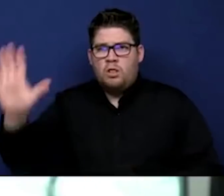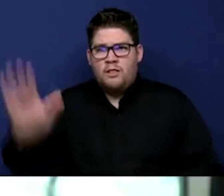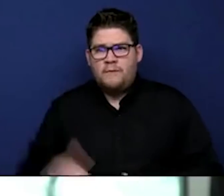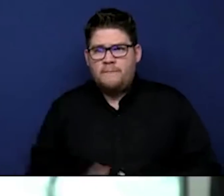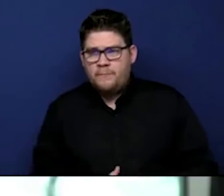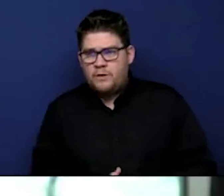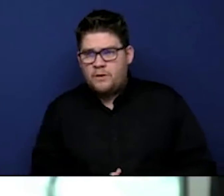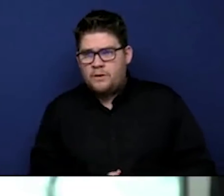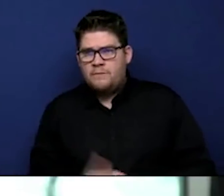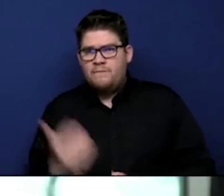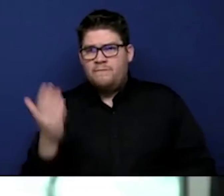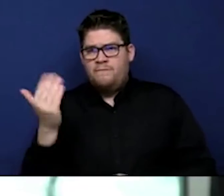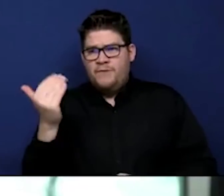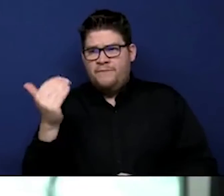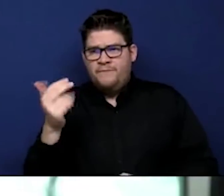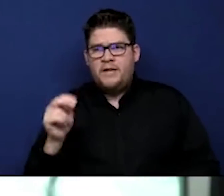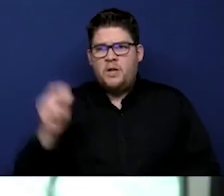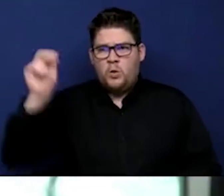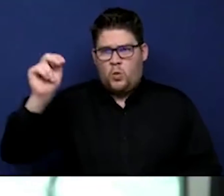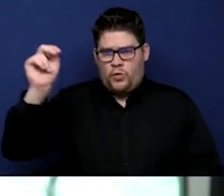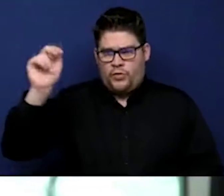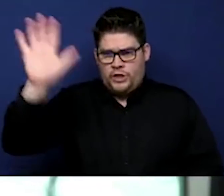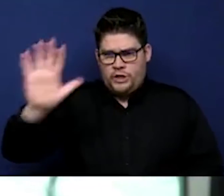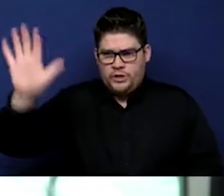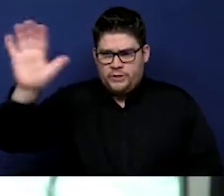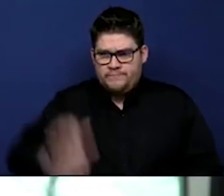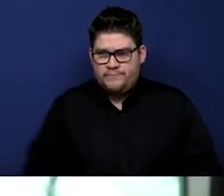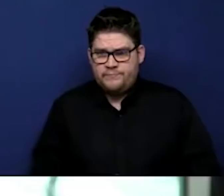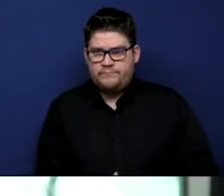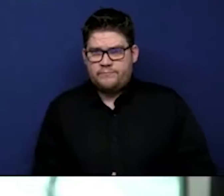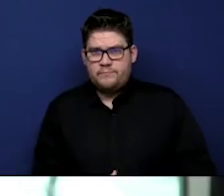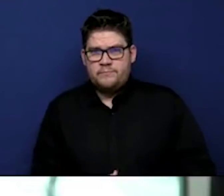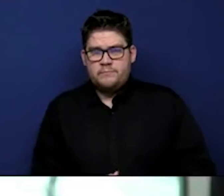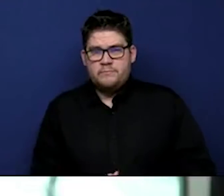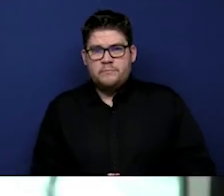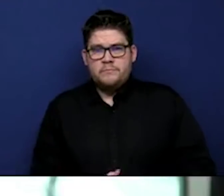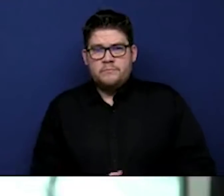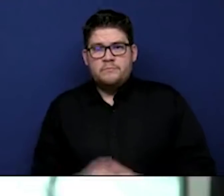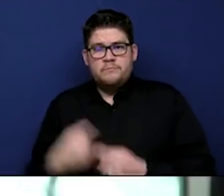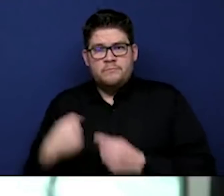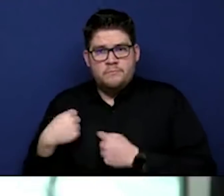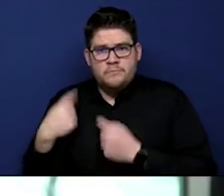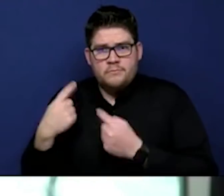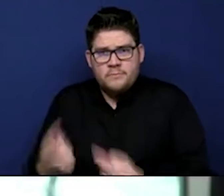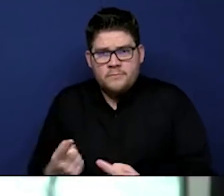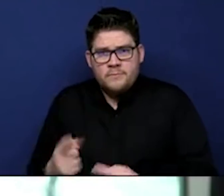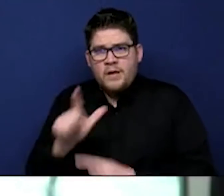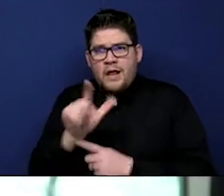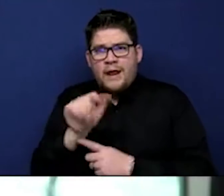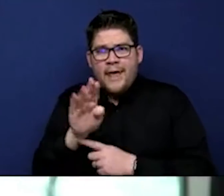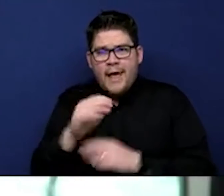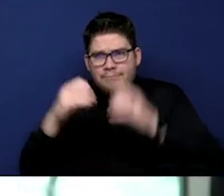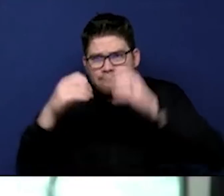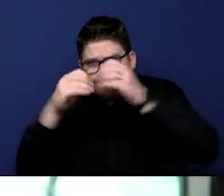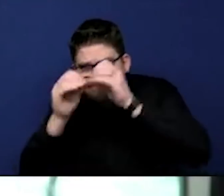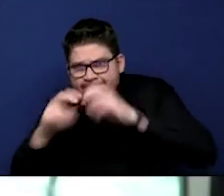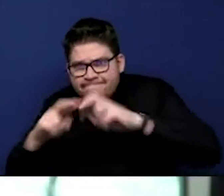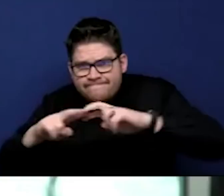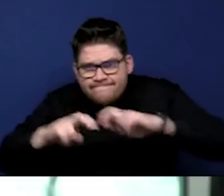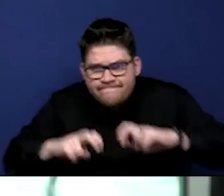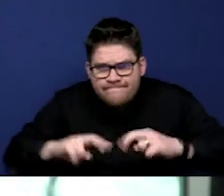been following them through our laboratory surveillance since the concern first arose, and we watched what happened in the